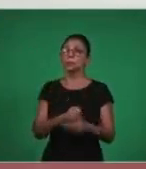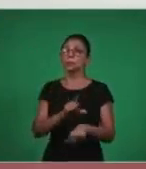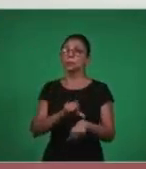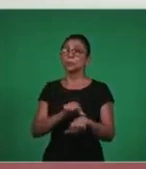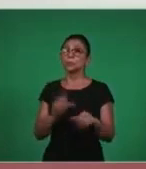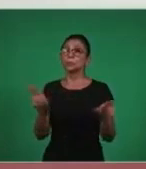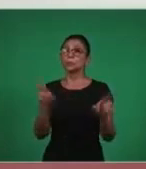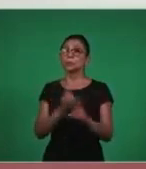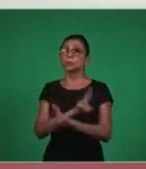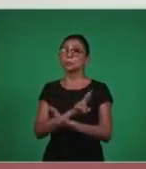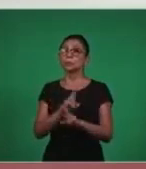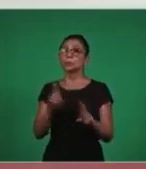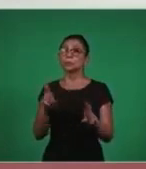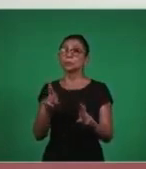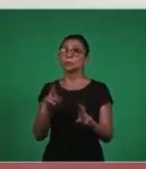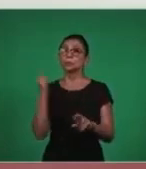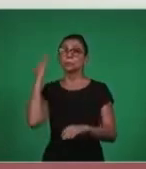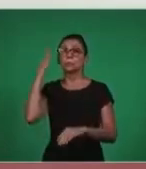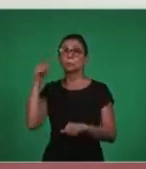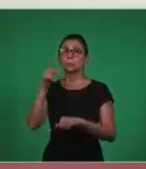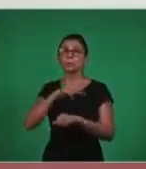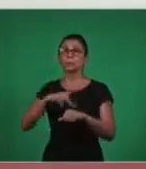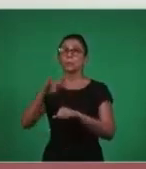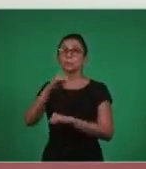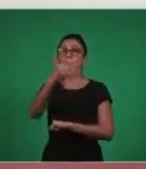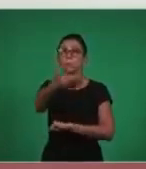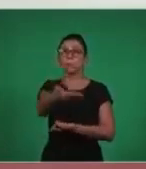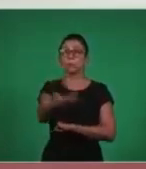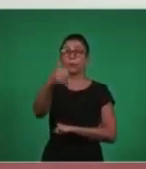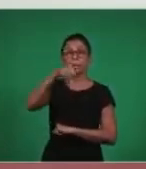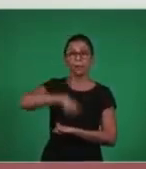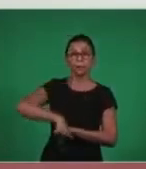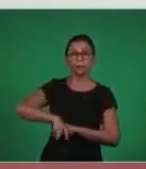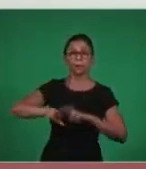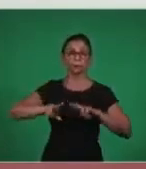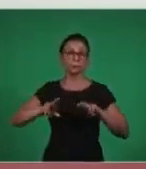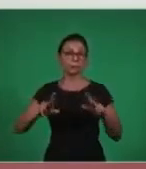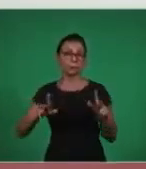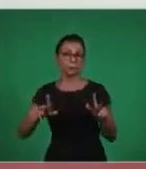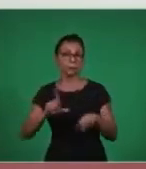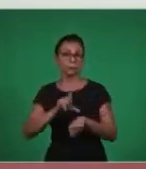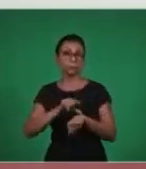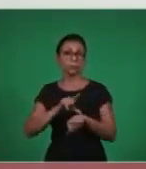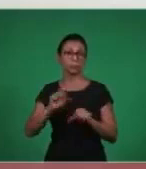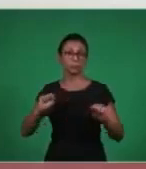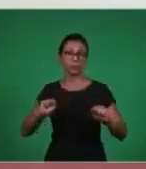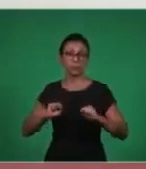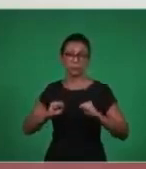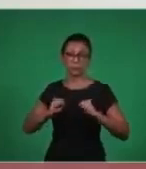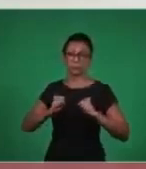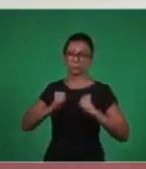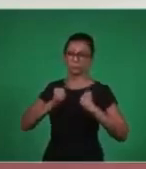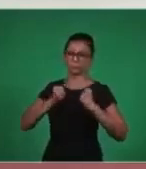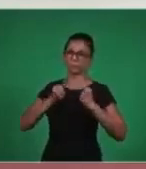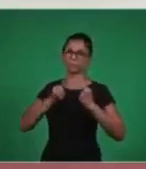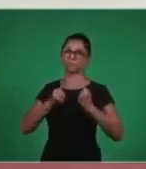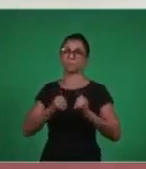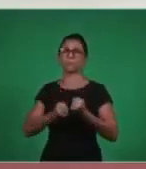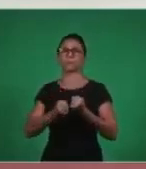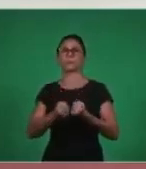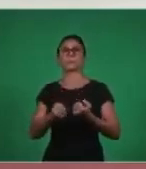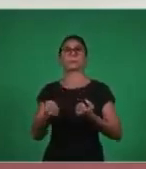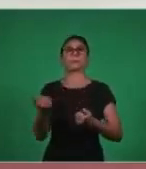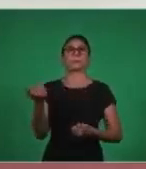the message that are going to be transmitted to outside the country, because the time here is not different. It's different from what is